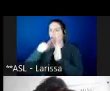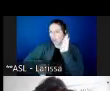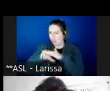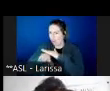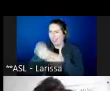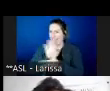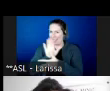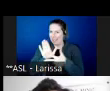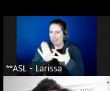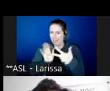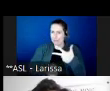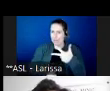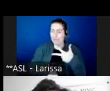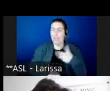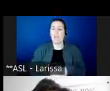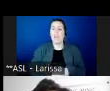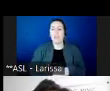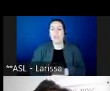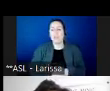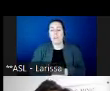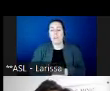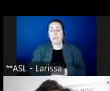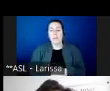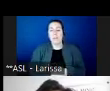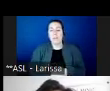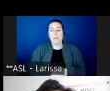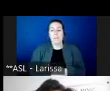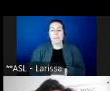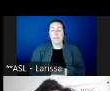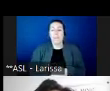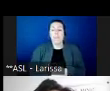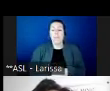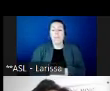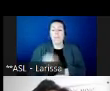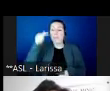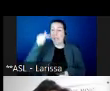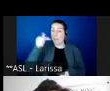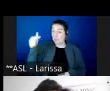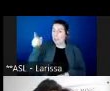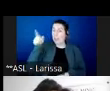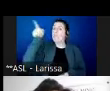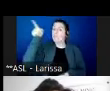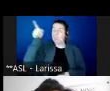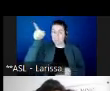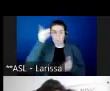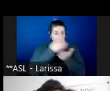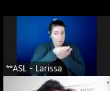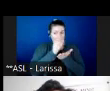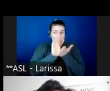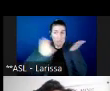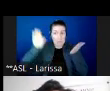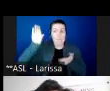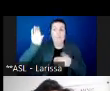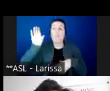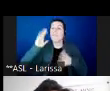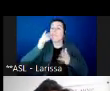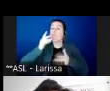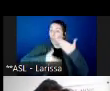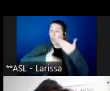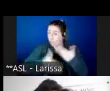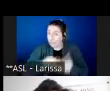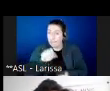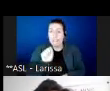And although the government has made some funding and has made some progress, it follows years